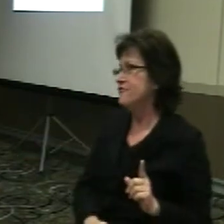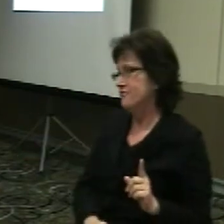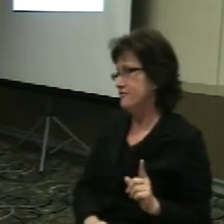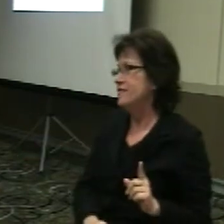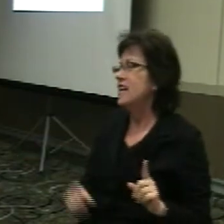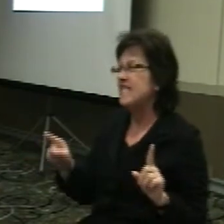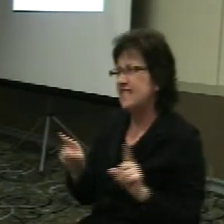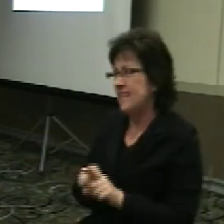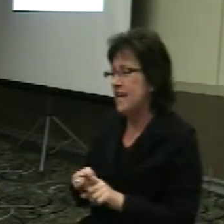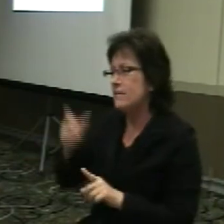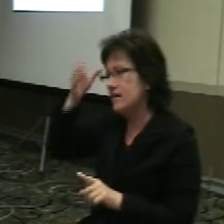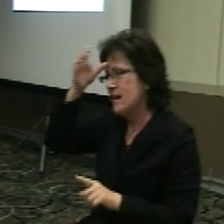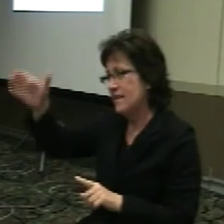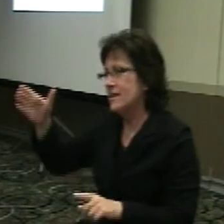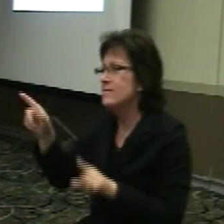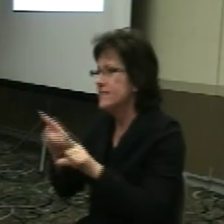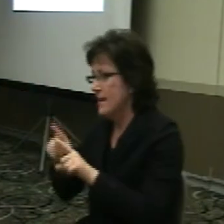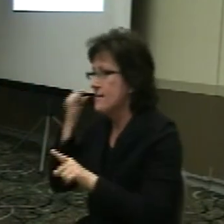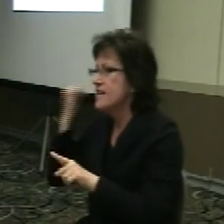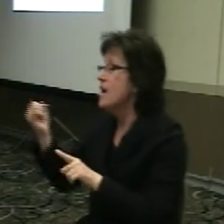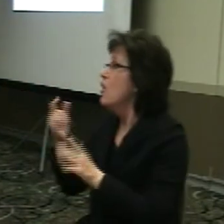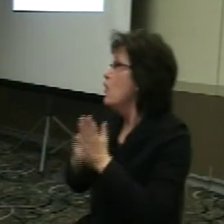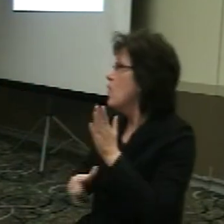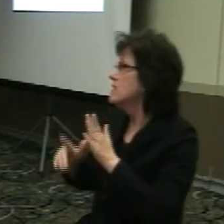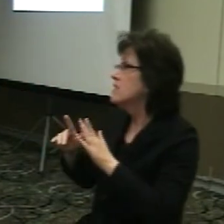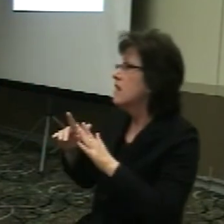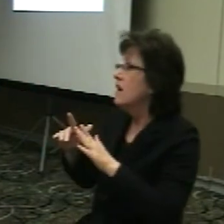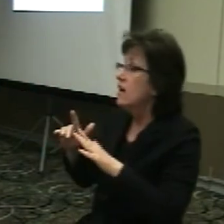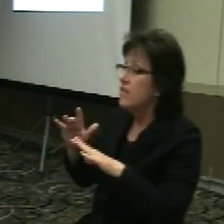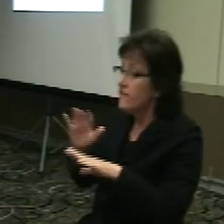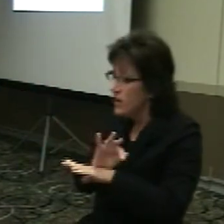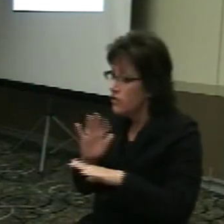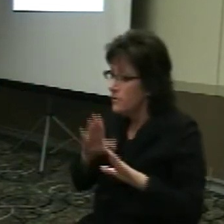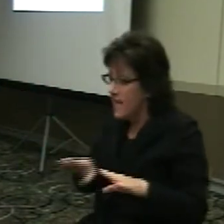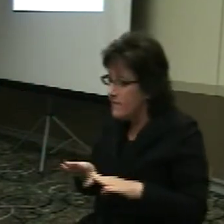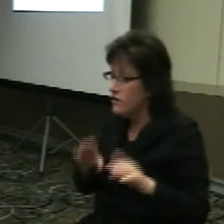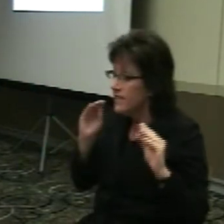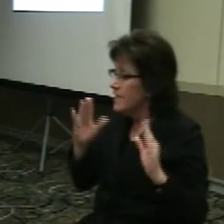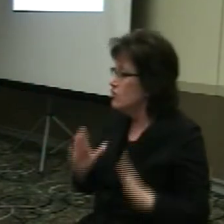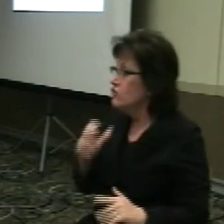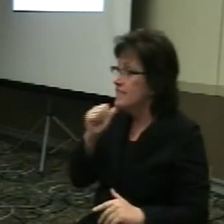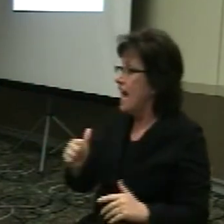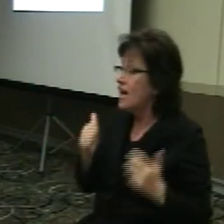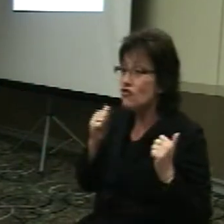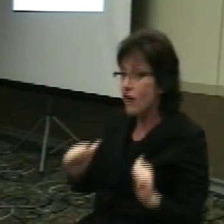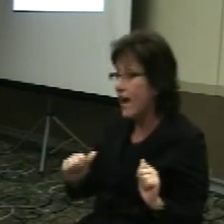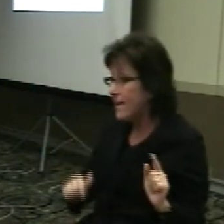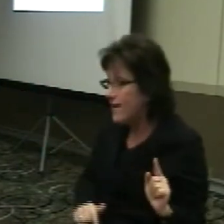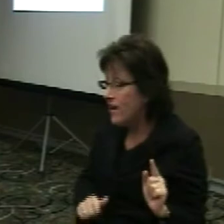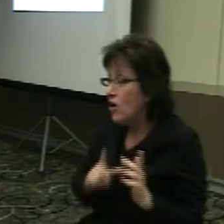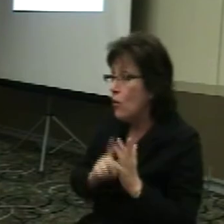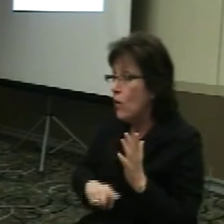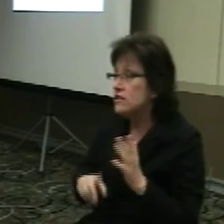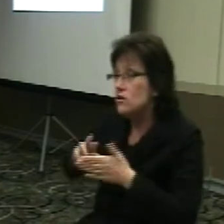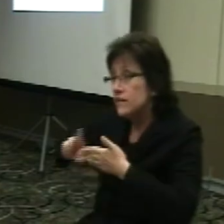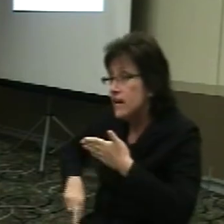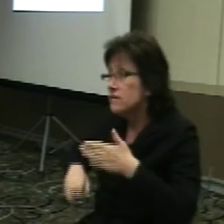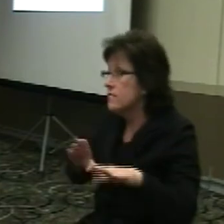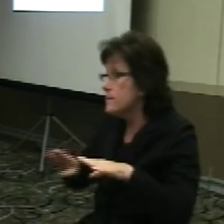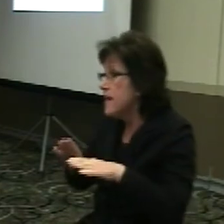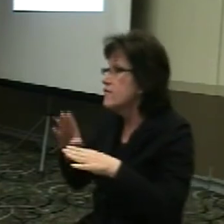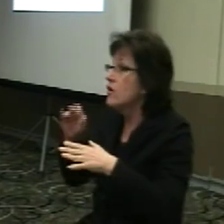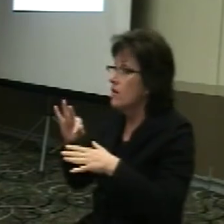Same principles. What's the function of the behavior of the teacher not trying? What's the function of the behavior in terms of what's